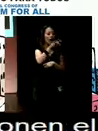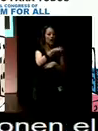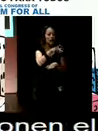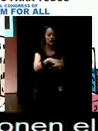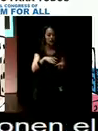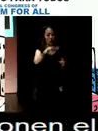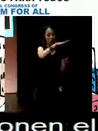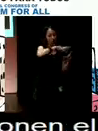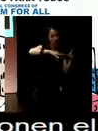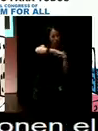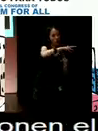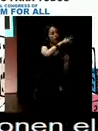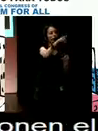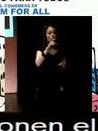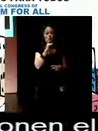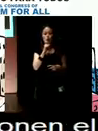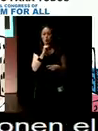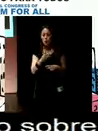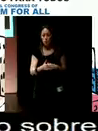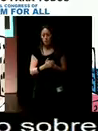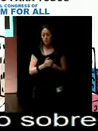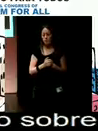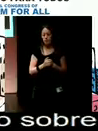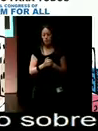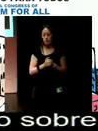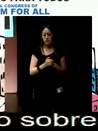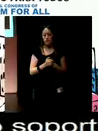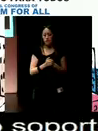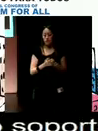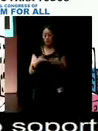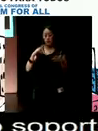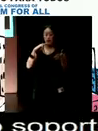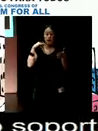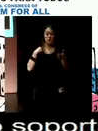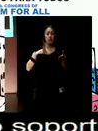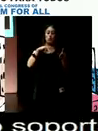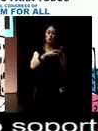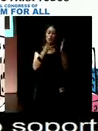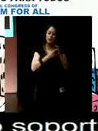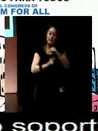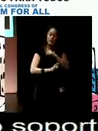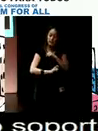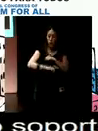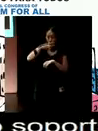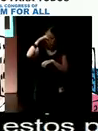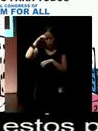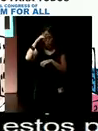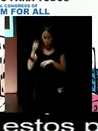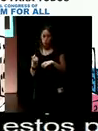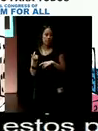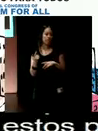the environment, and the population around. Among these strategic plans in